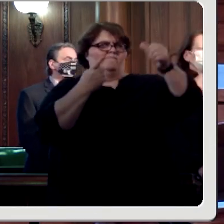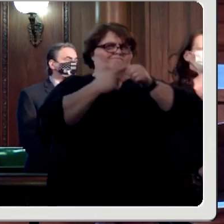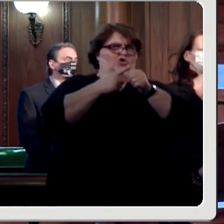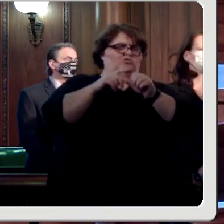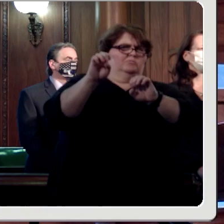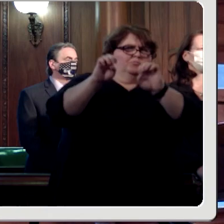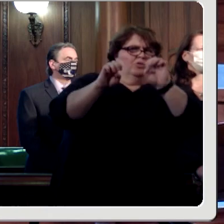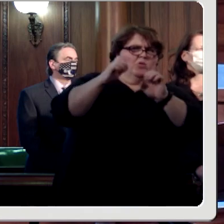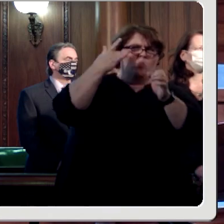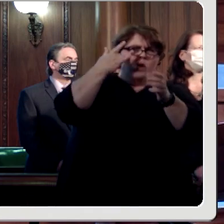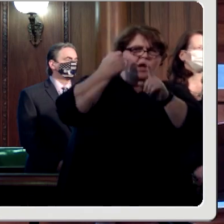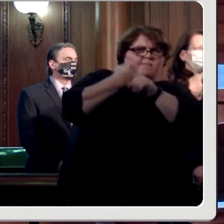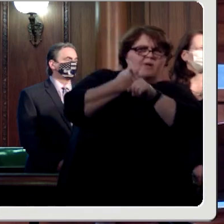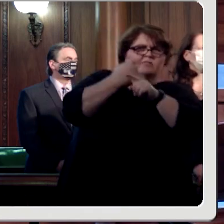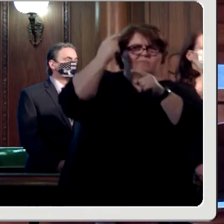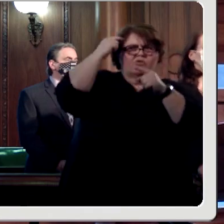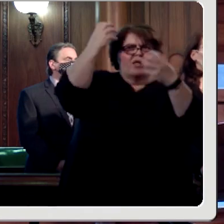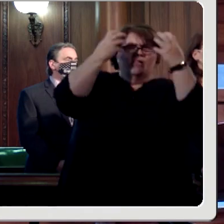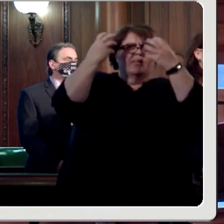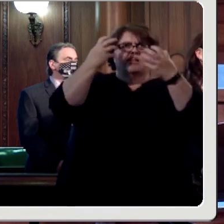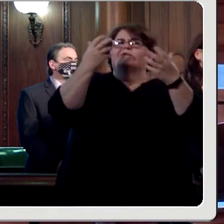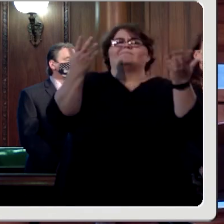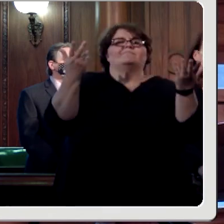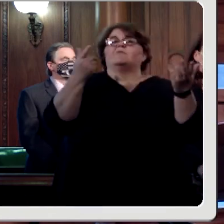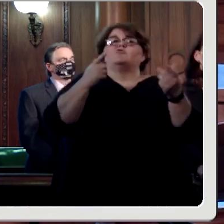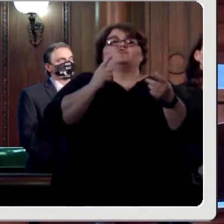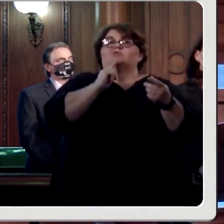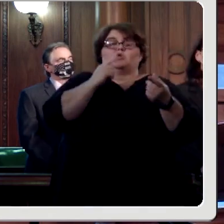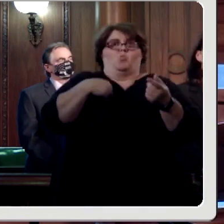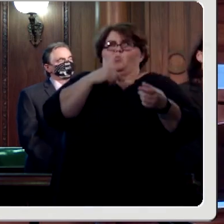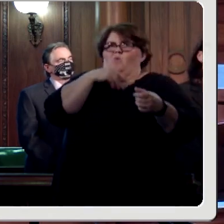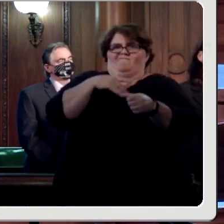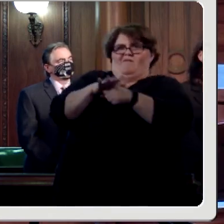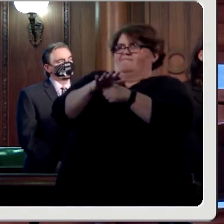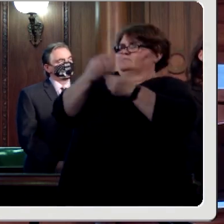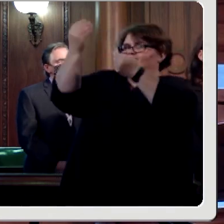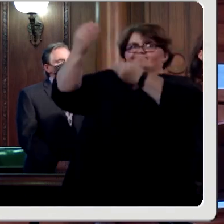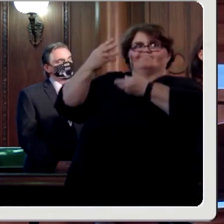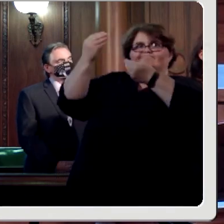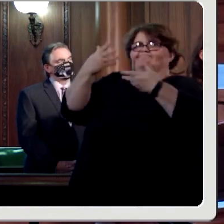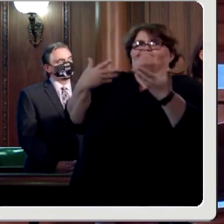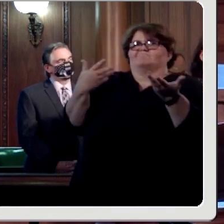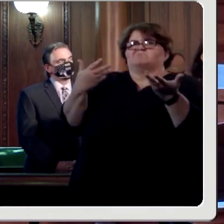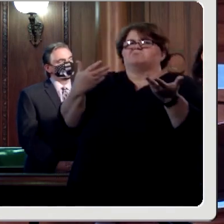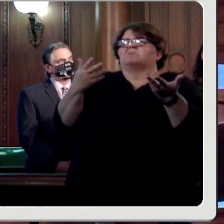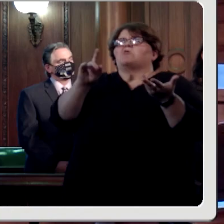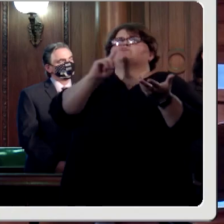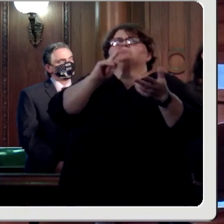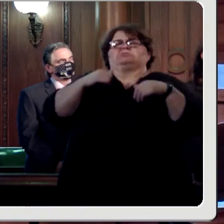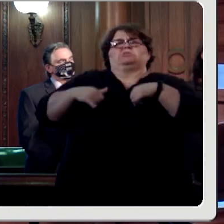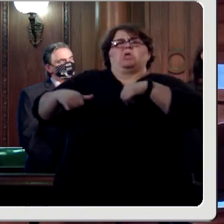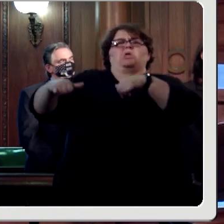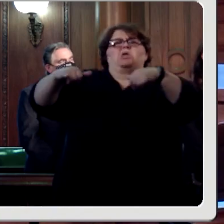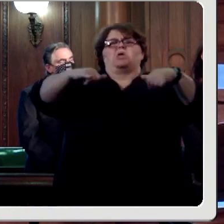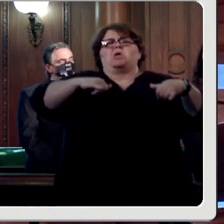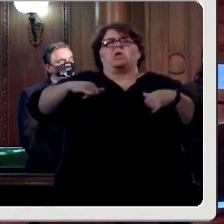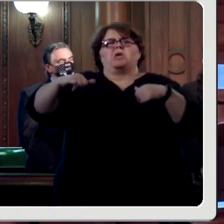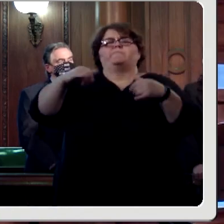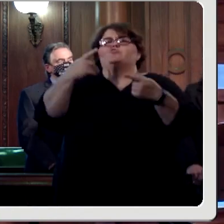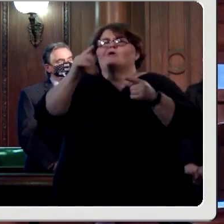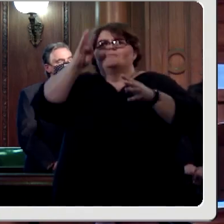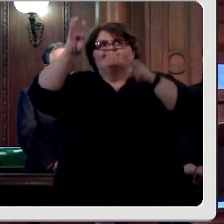globally. And so at this point, I don't have more further information specifically, but just comment on it being a typical part of ensuring the safety of a vaccine.